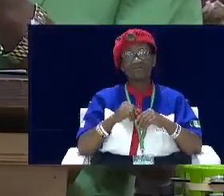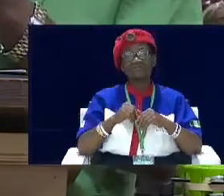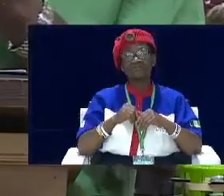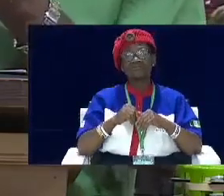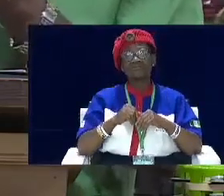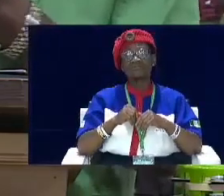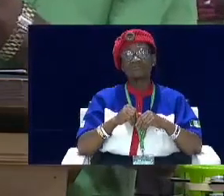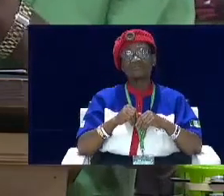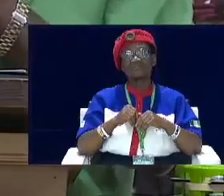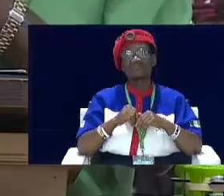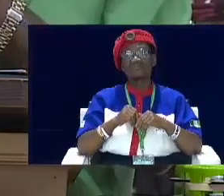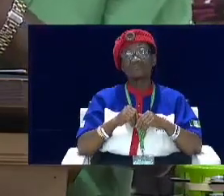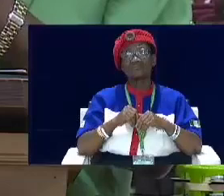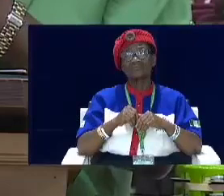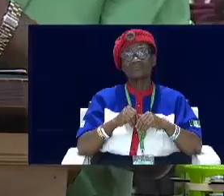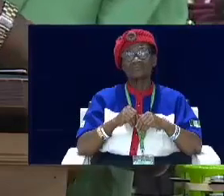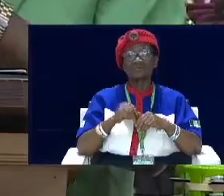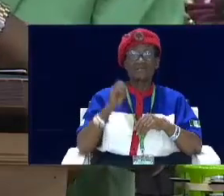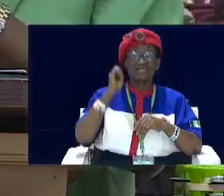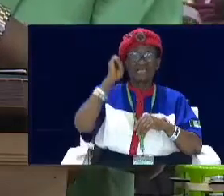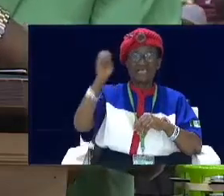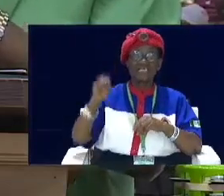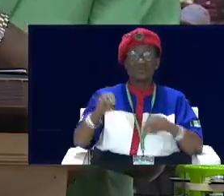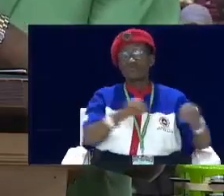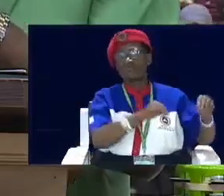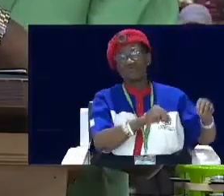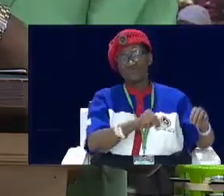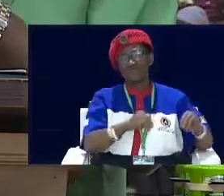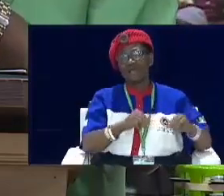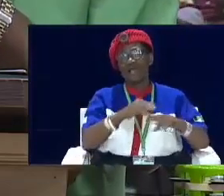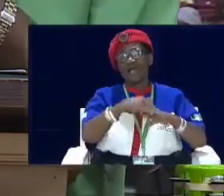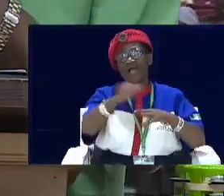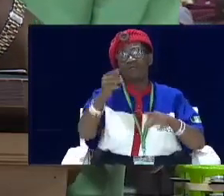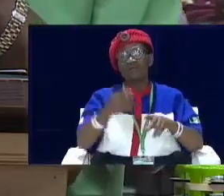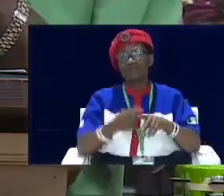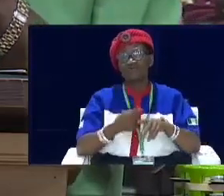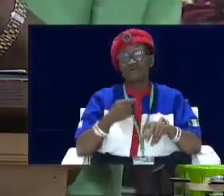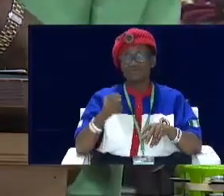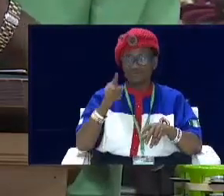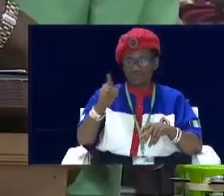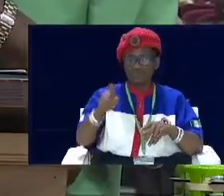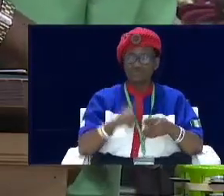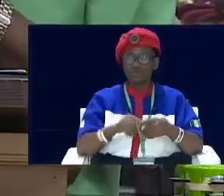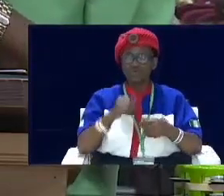it has to be moved out of the way for you to make progress. The